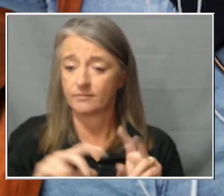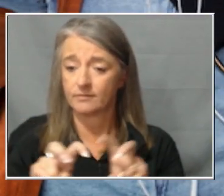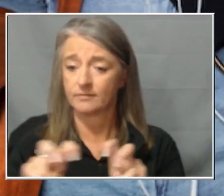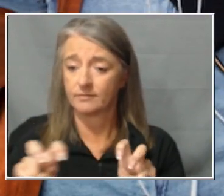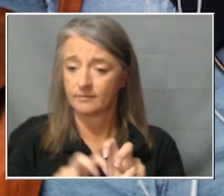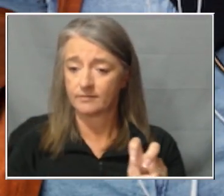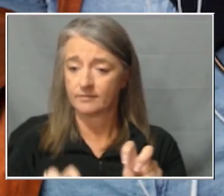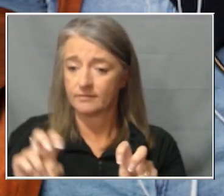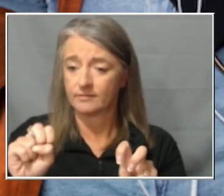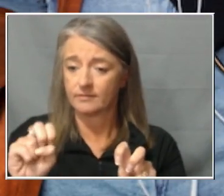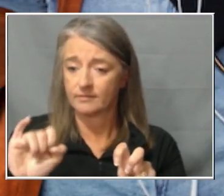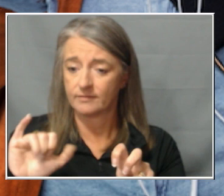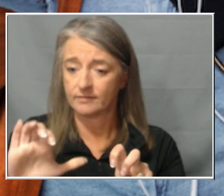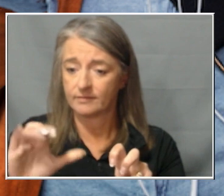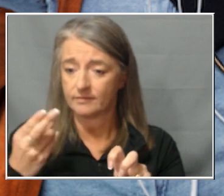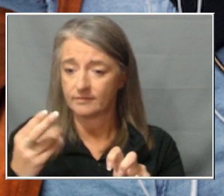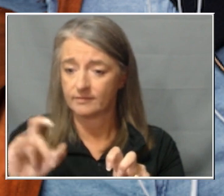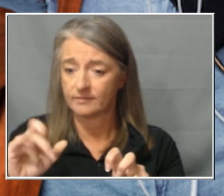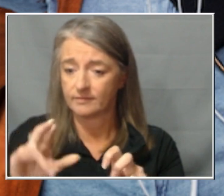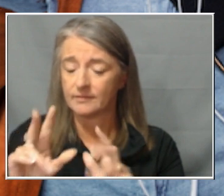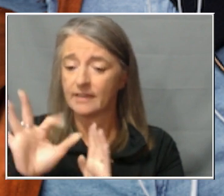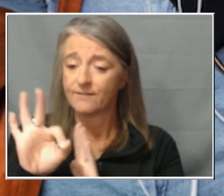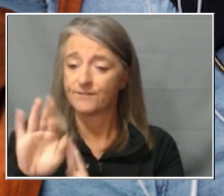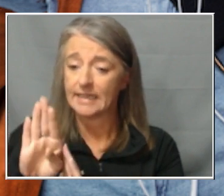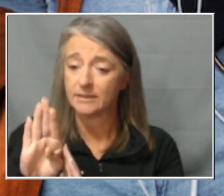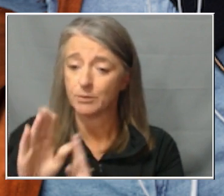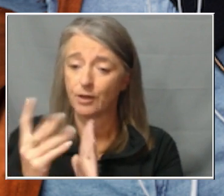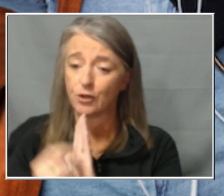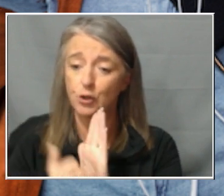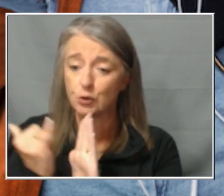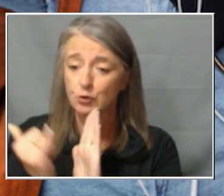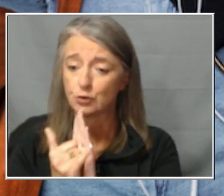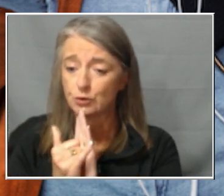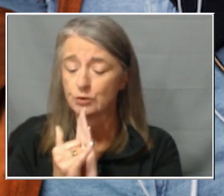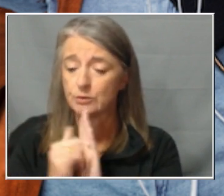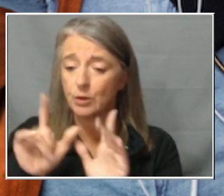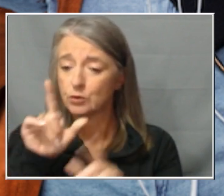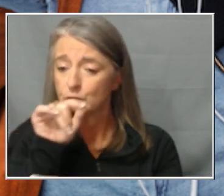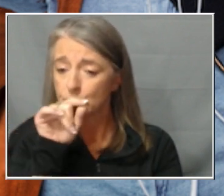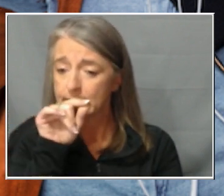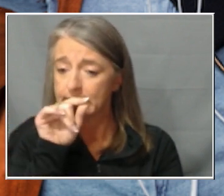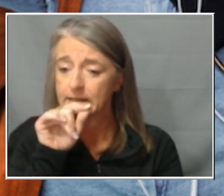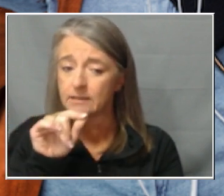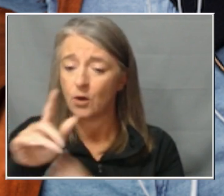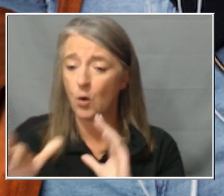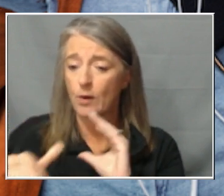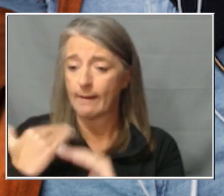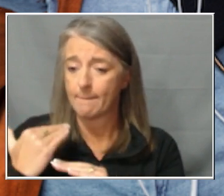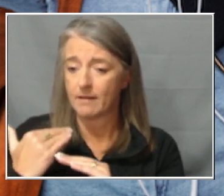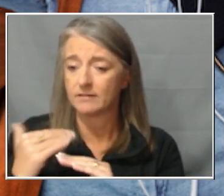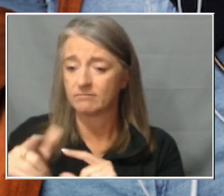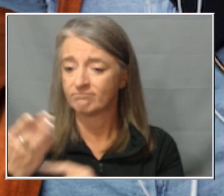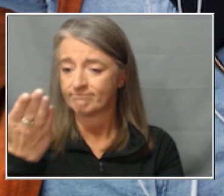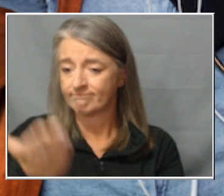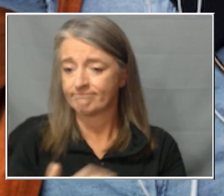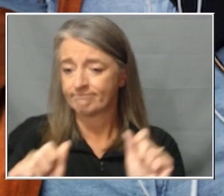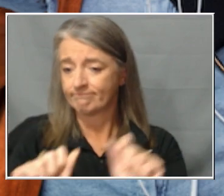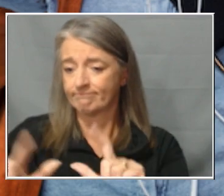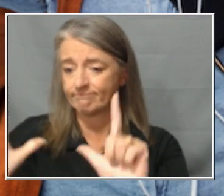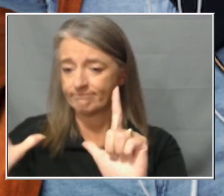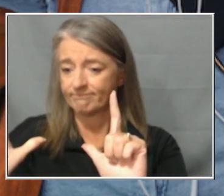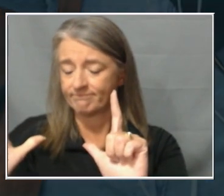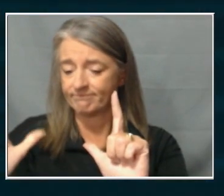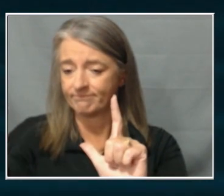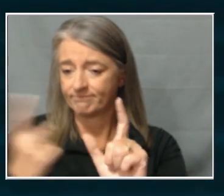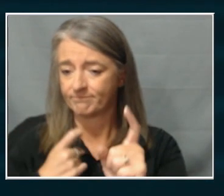and Heather. You can use Facebook or YouTube. You can tweet us or email us at the Medical News Network. Your information is right there on the screen. Let's get a